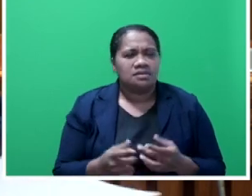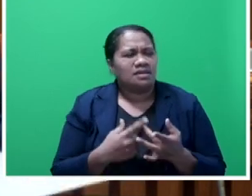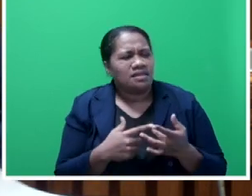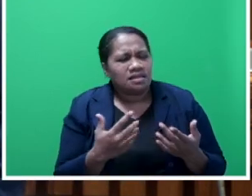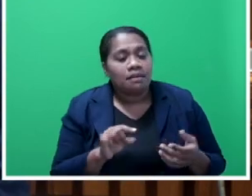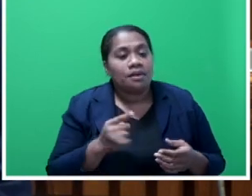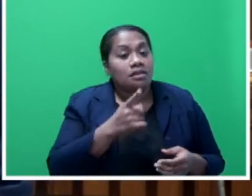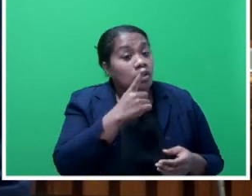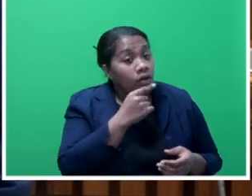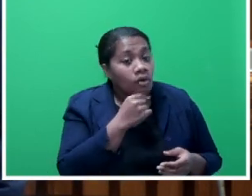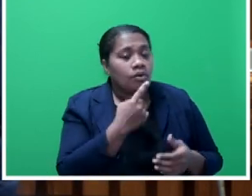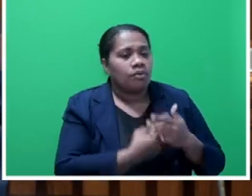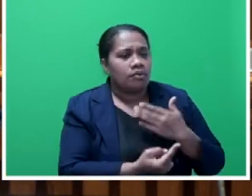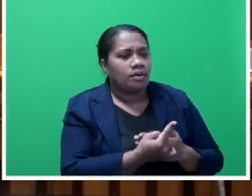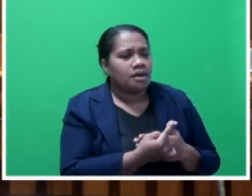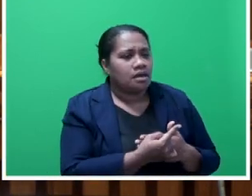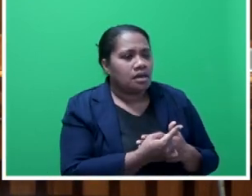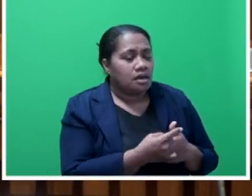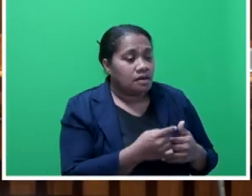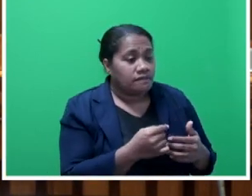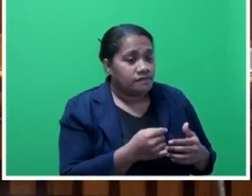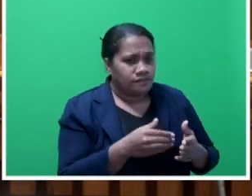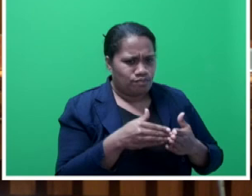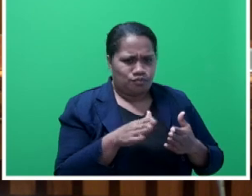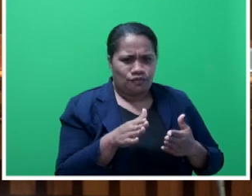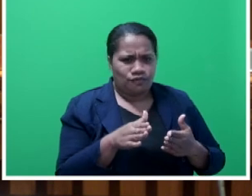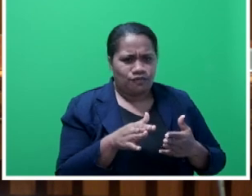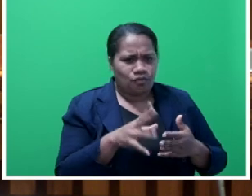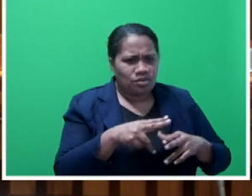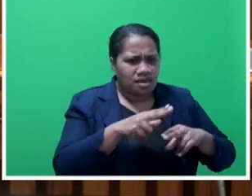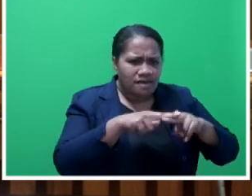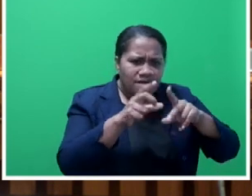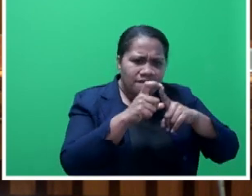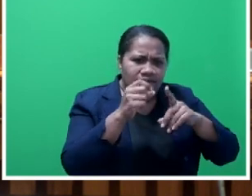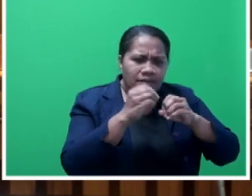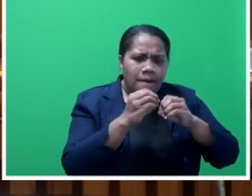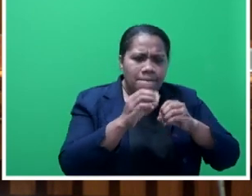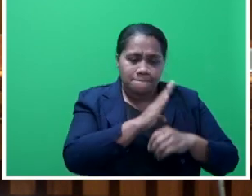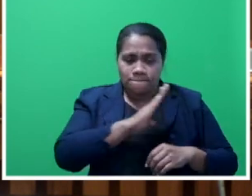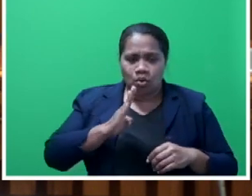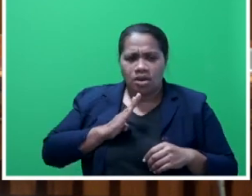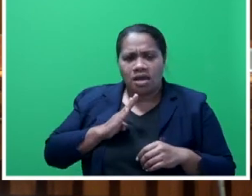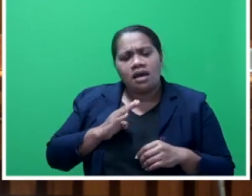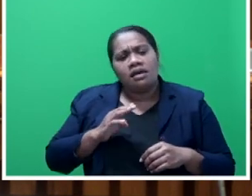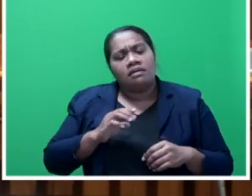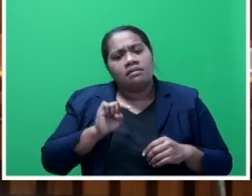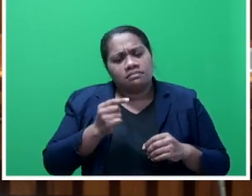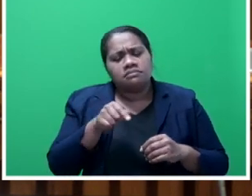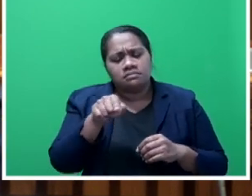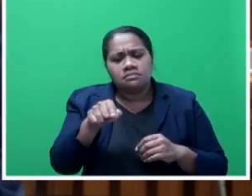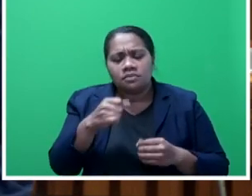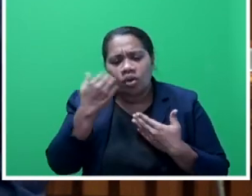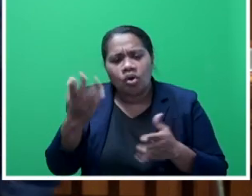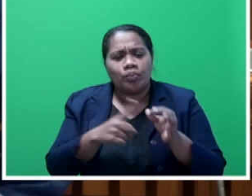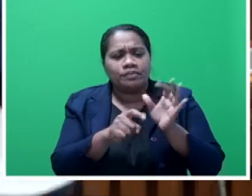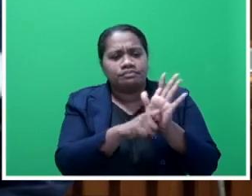was approved by the FDB board, Mr. Speaker, sir. Mr. Speaker, sir, on top of that, Honourable Prasad, again, I like